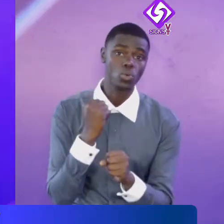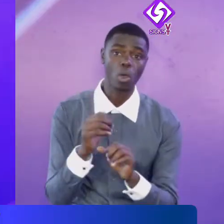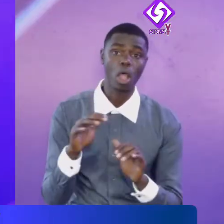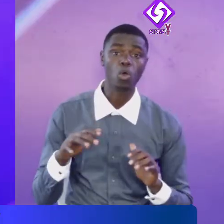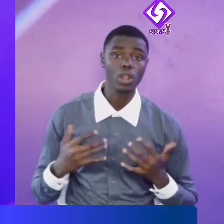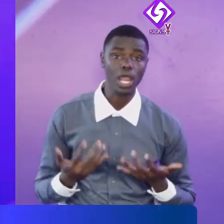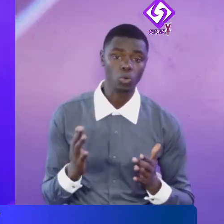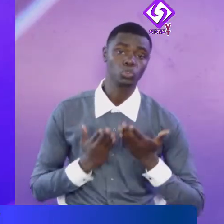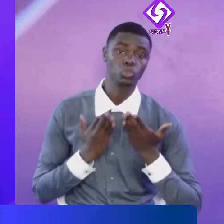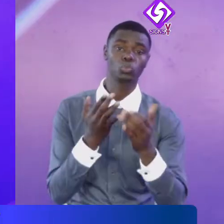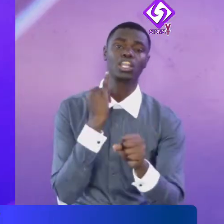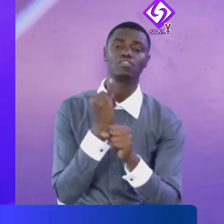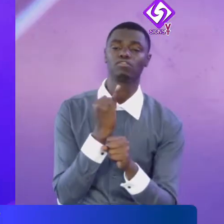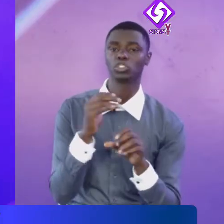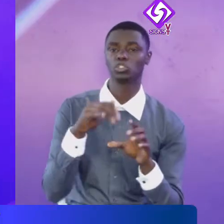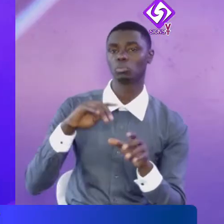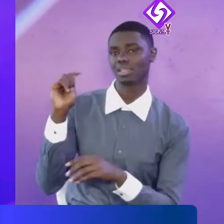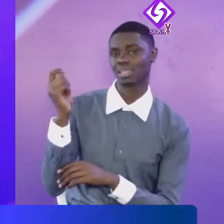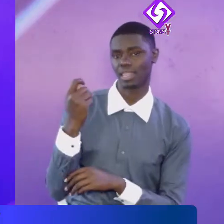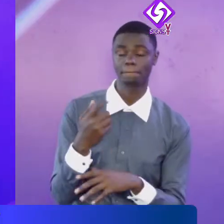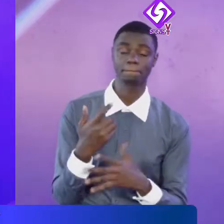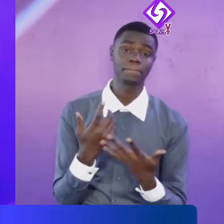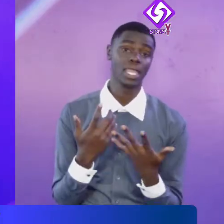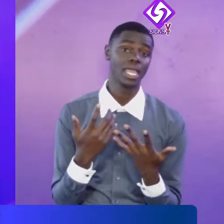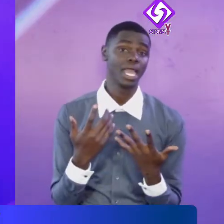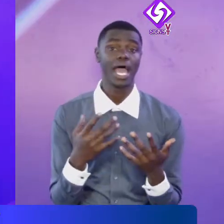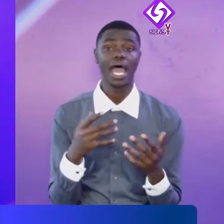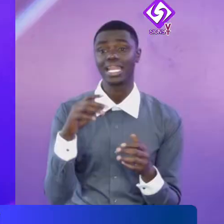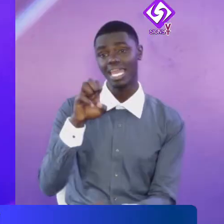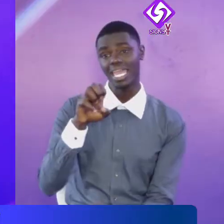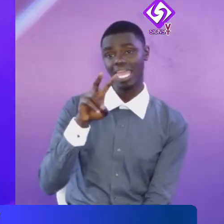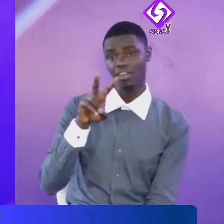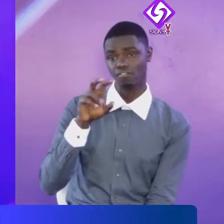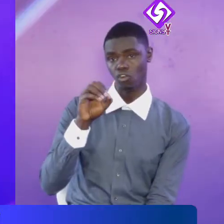deliver a job in Kenya. And fortunately,